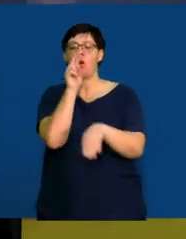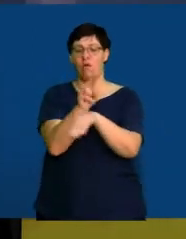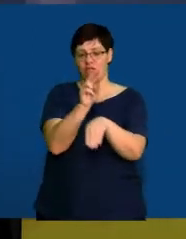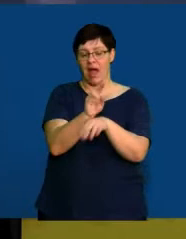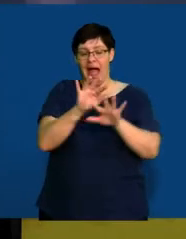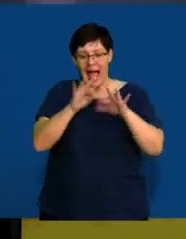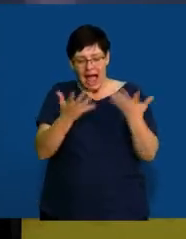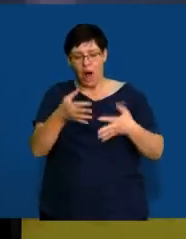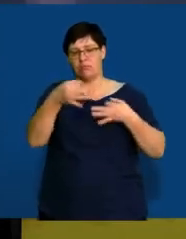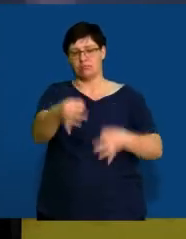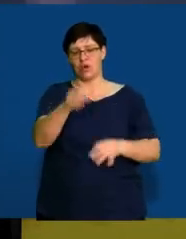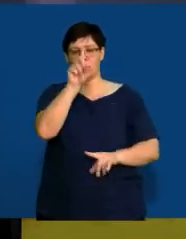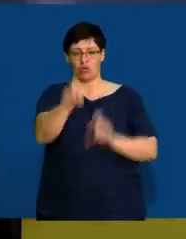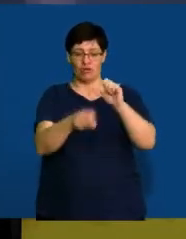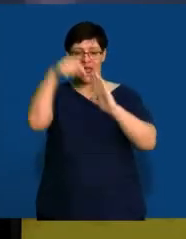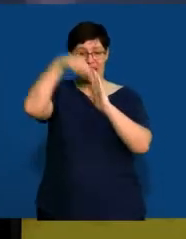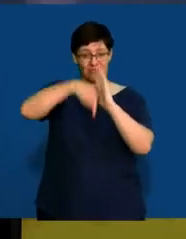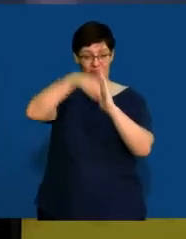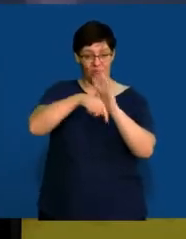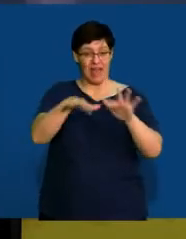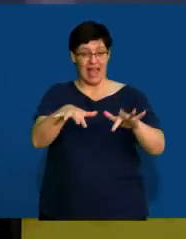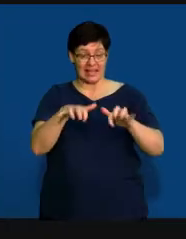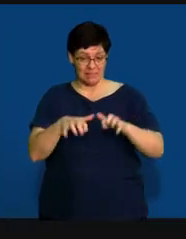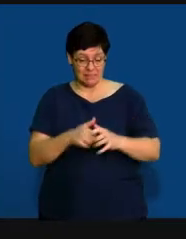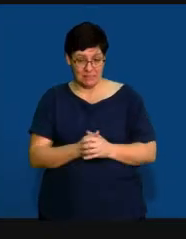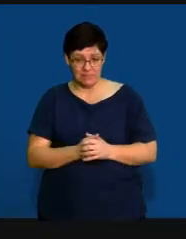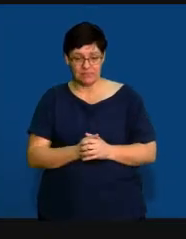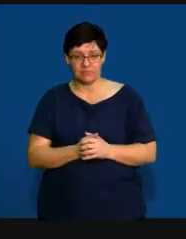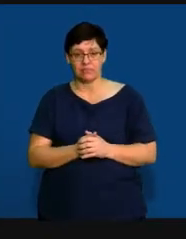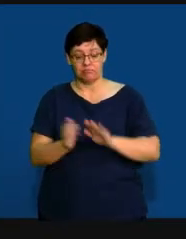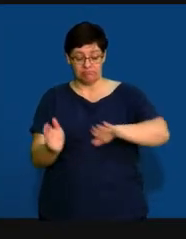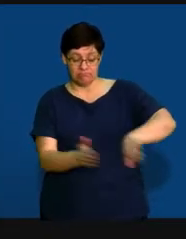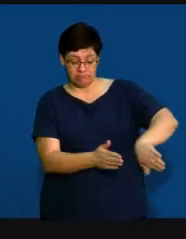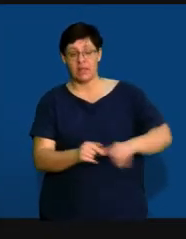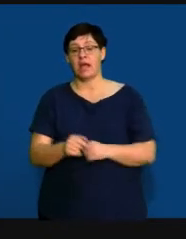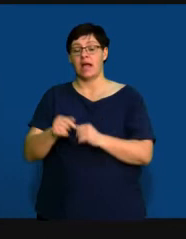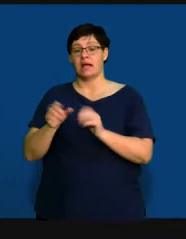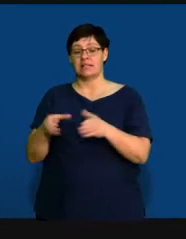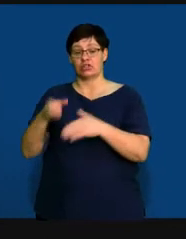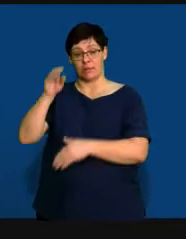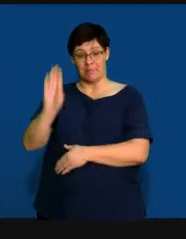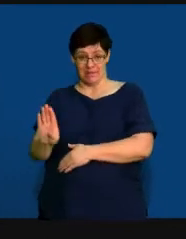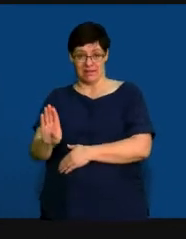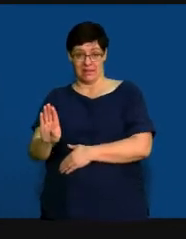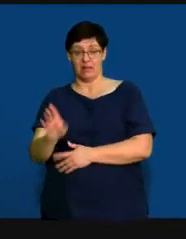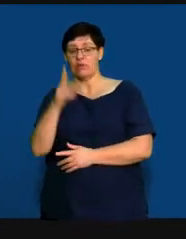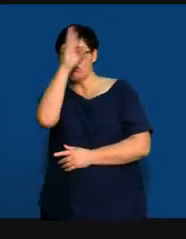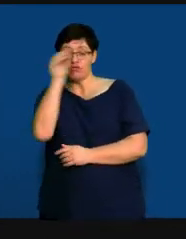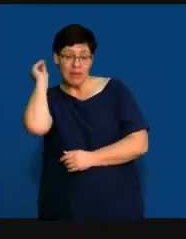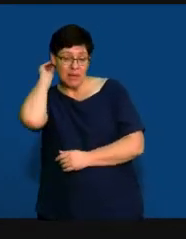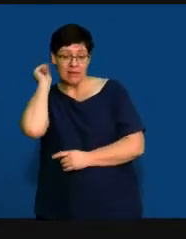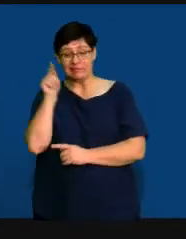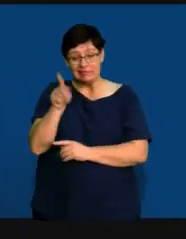the questions contained in your examination. Moving on to section B, remember the following. Section